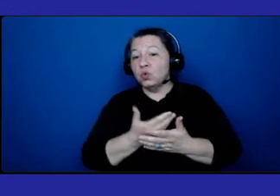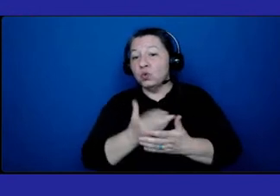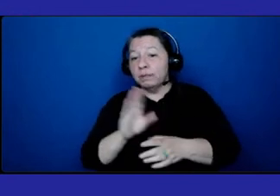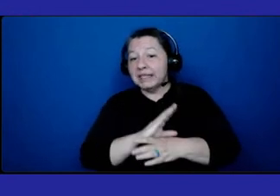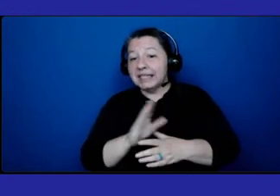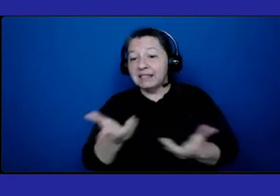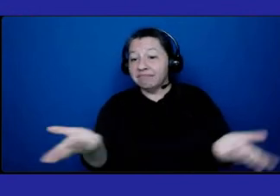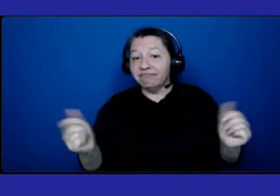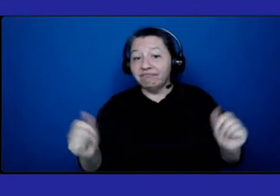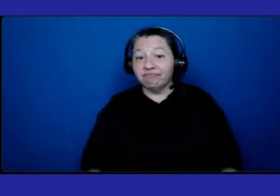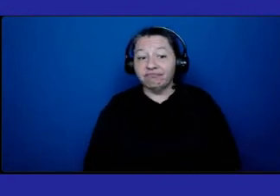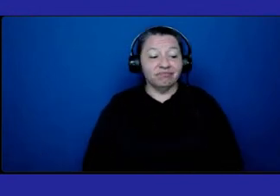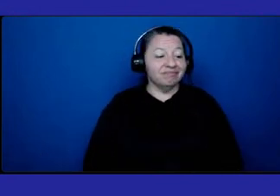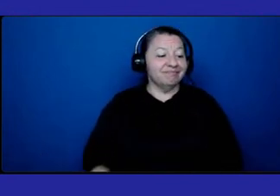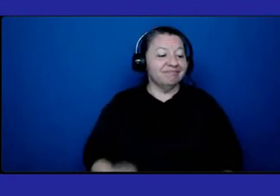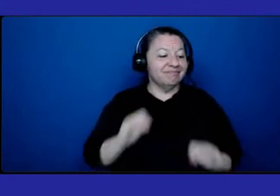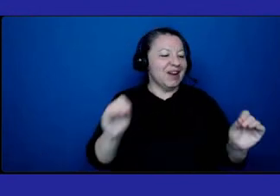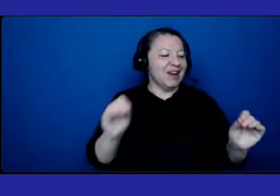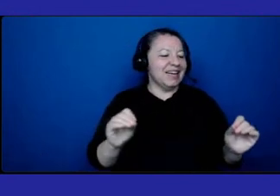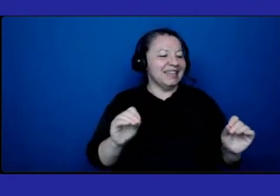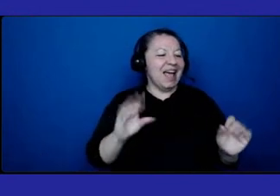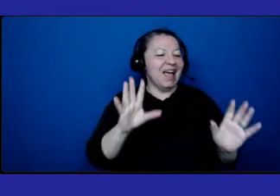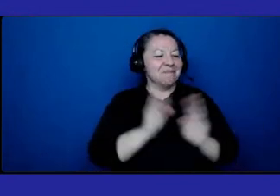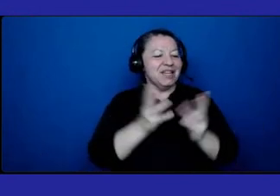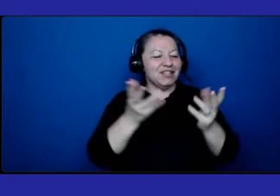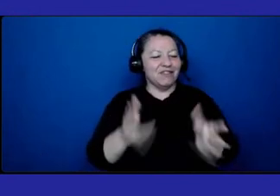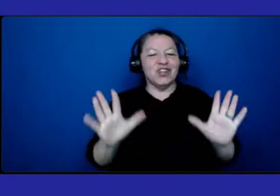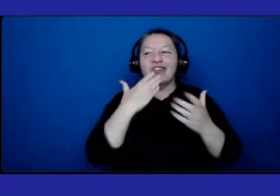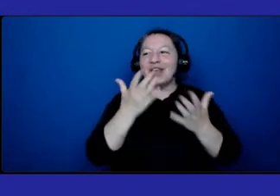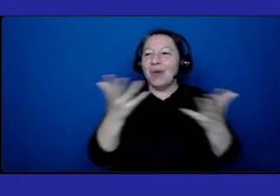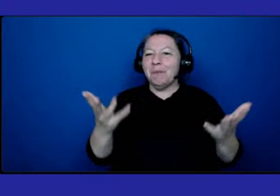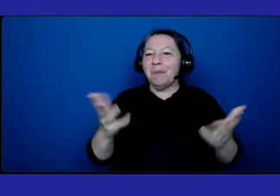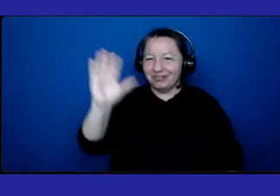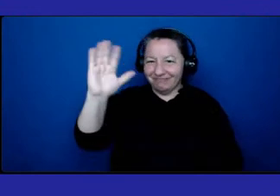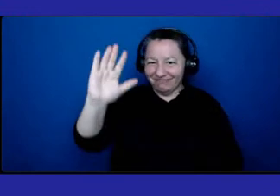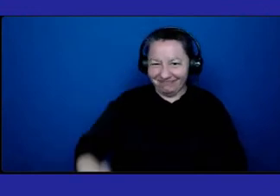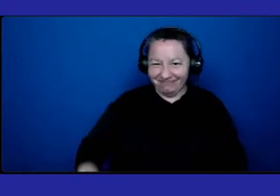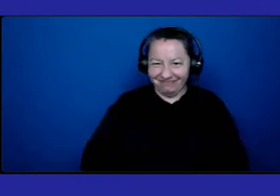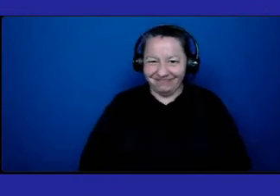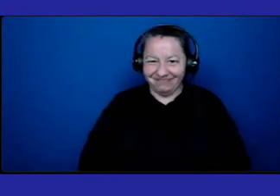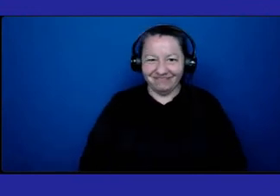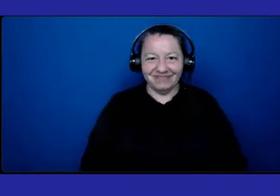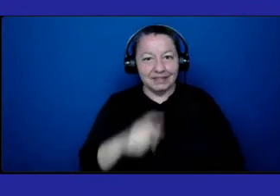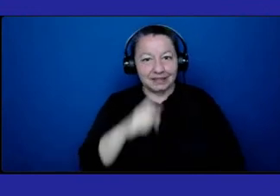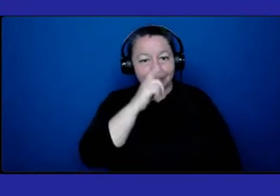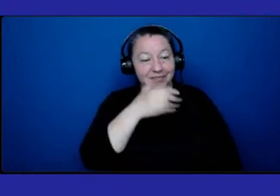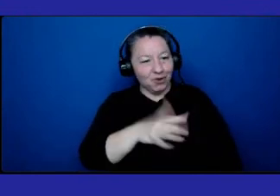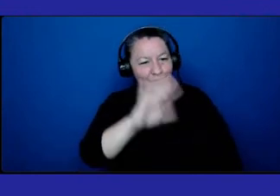Hearing none, and the meeting is adjourned. Thank you so much. Thank you. Thank you.